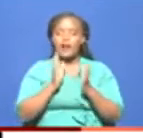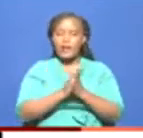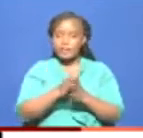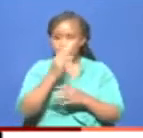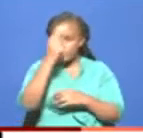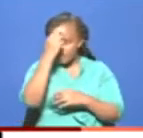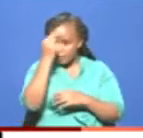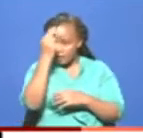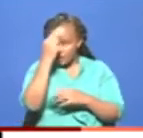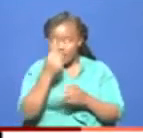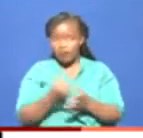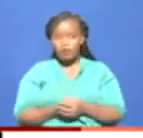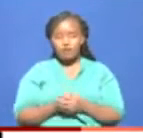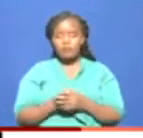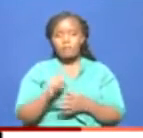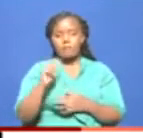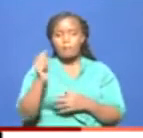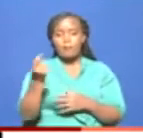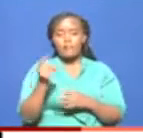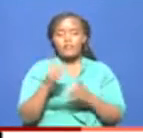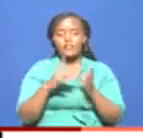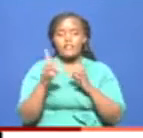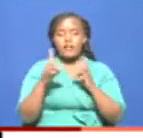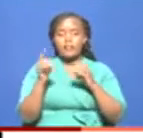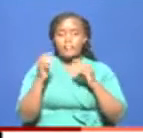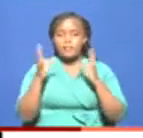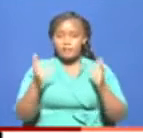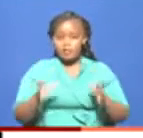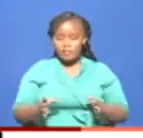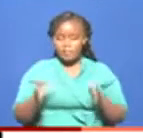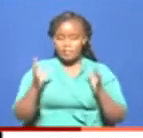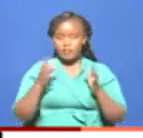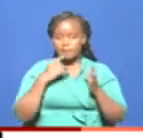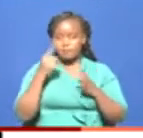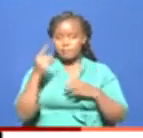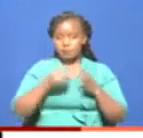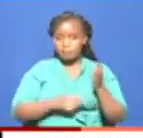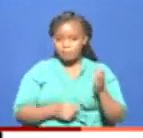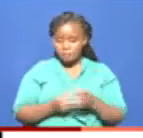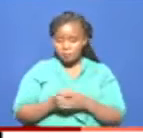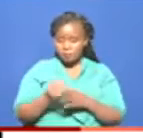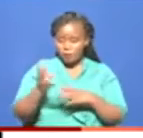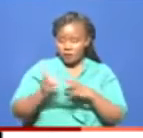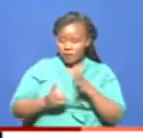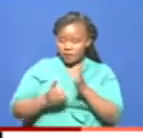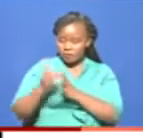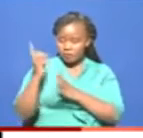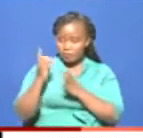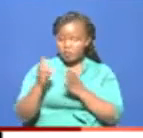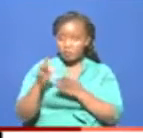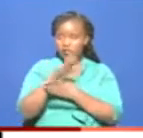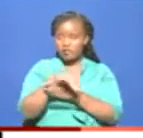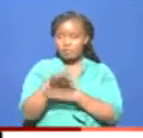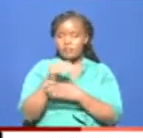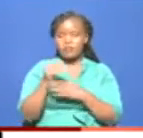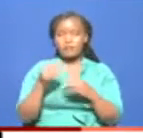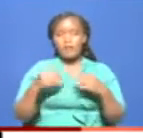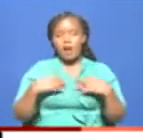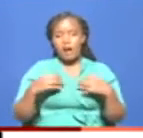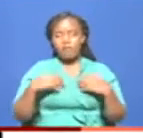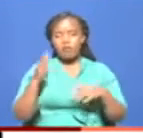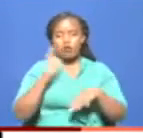Space Agency Director General Colonel Hilary Kipkosgey says development of a spaceport would foster